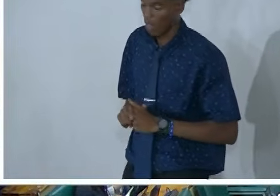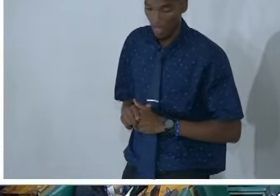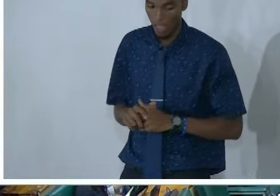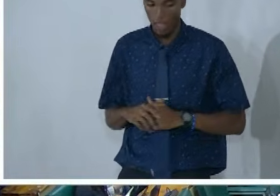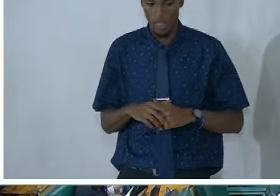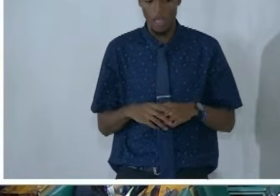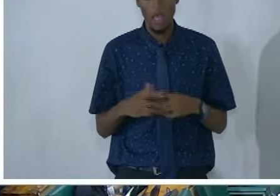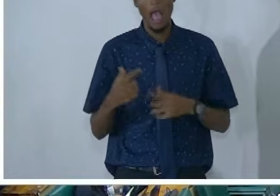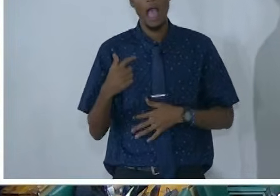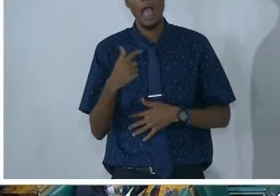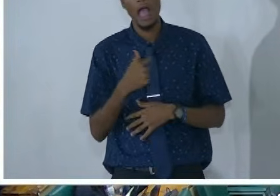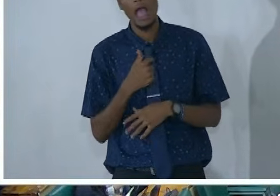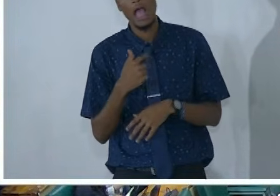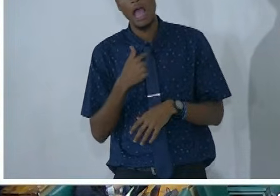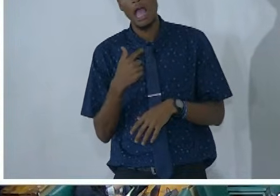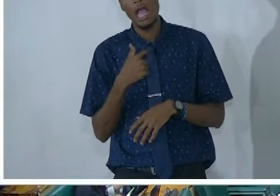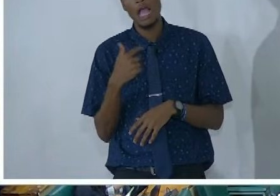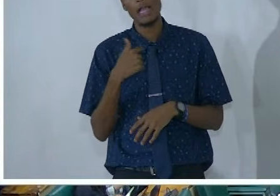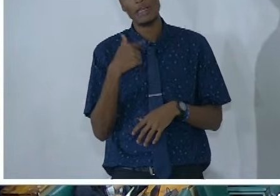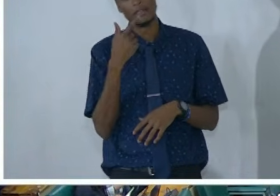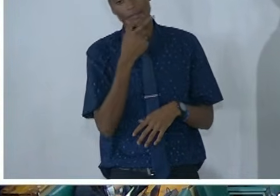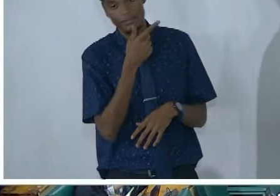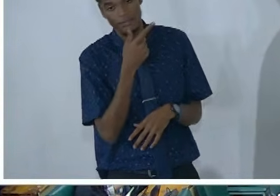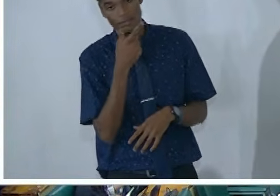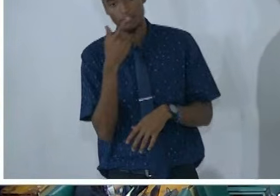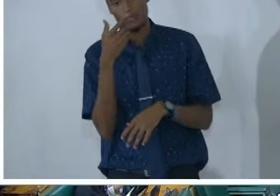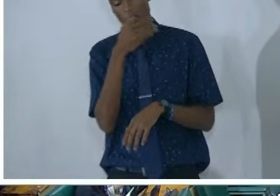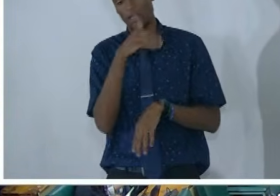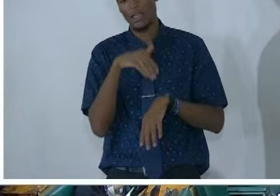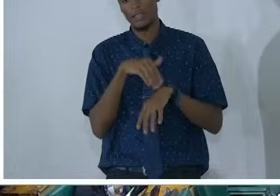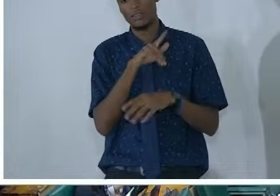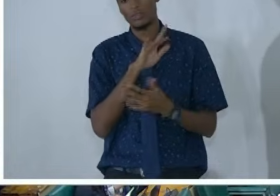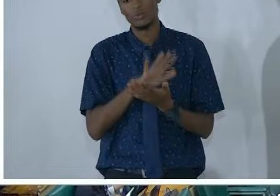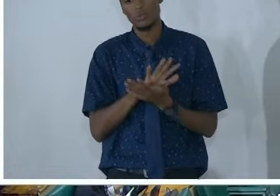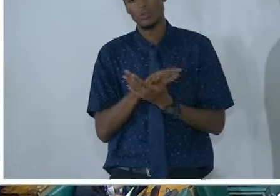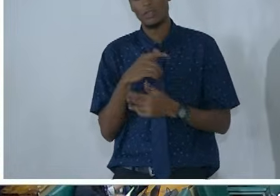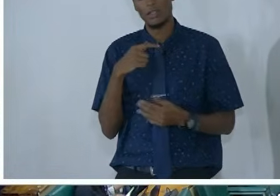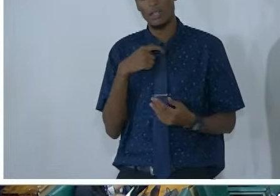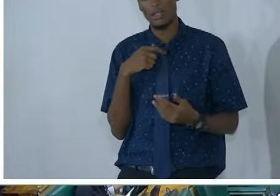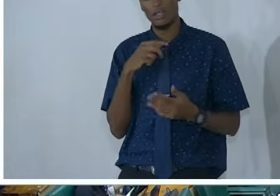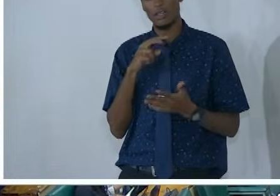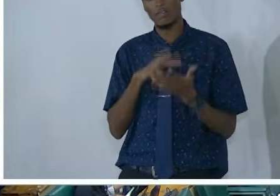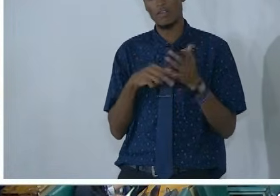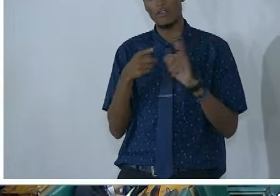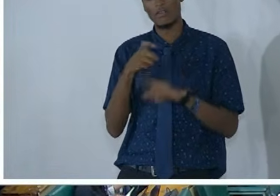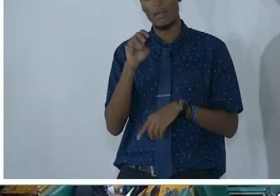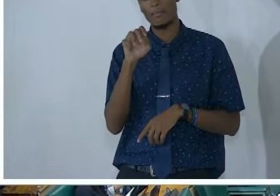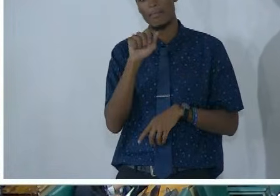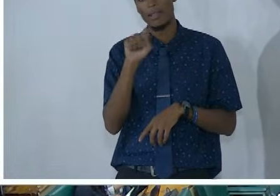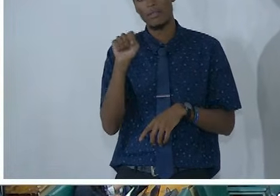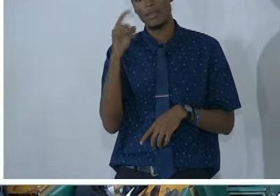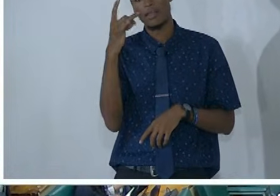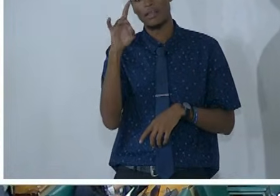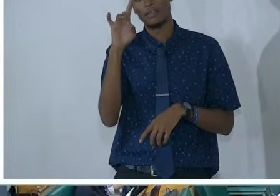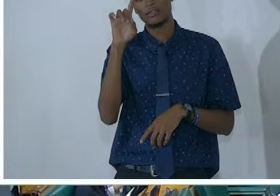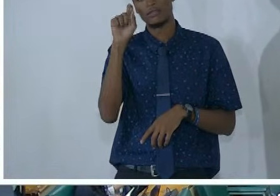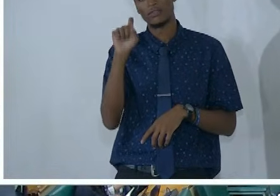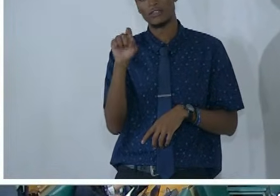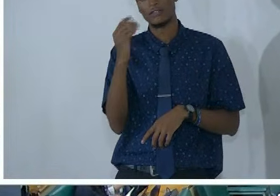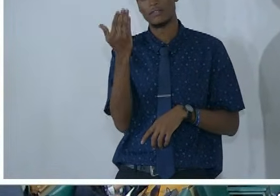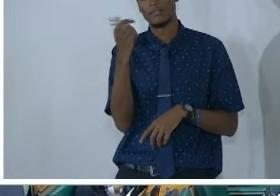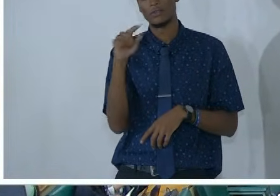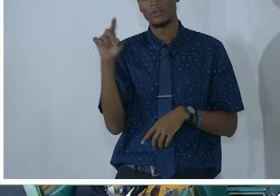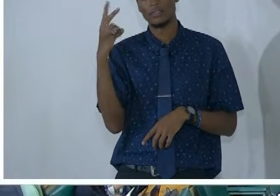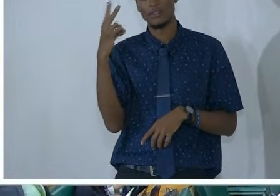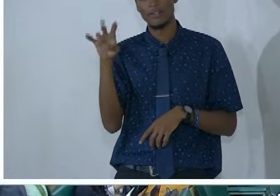I was at Sabbath school and they read from Matthew 18, verses 15 to 17,